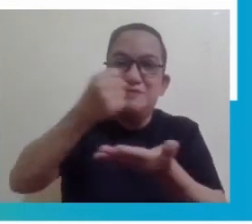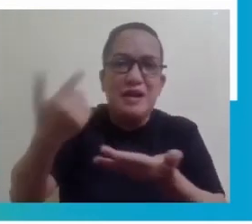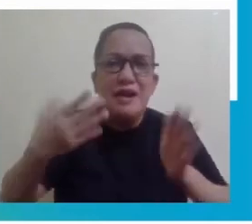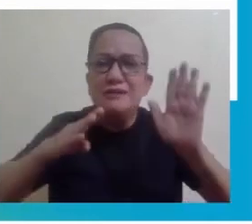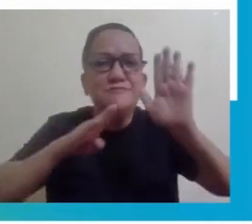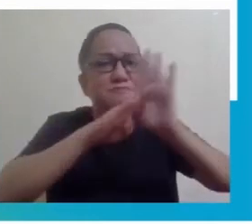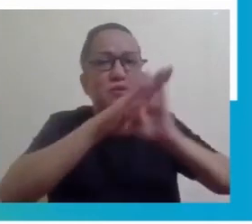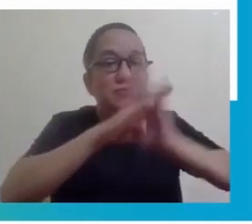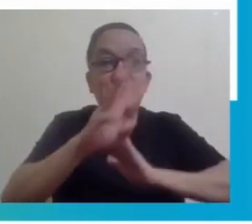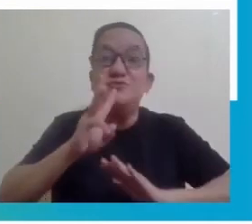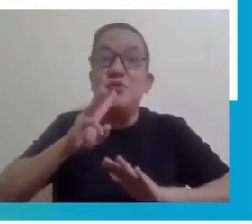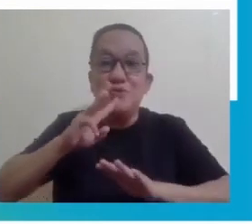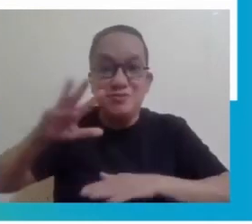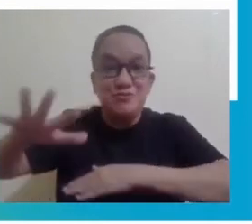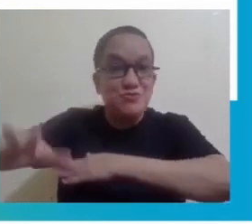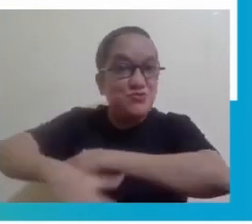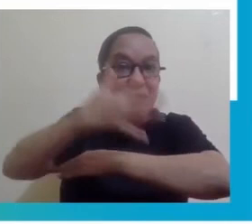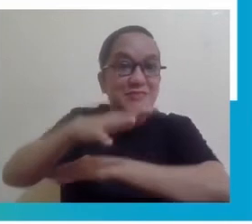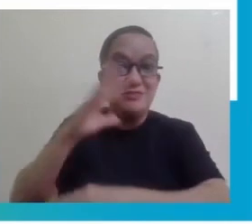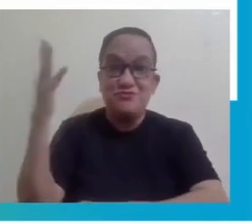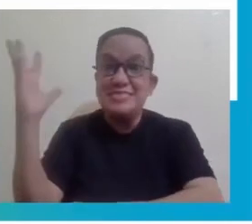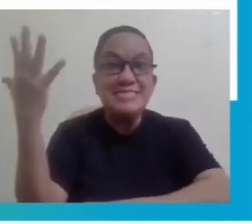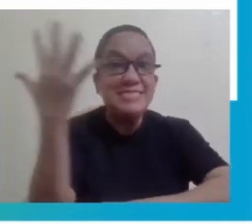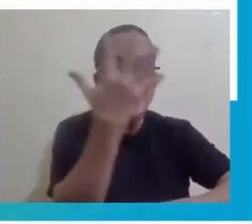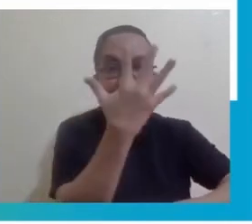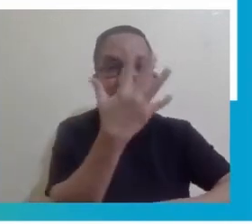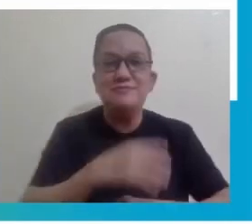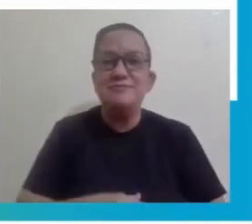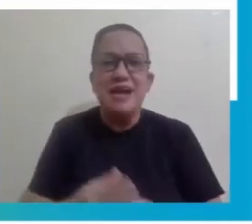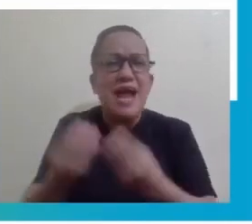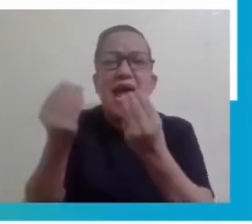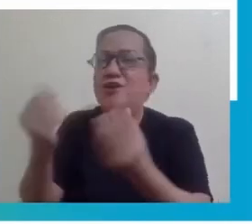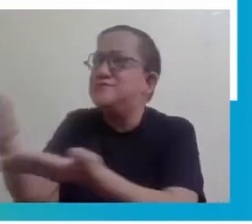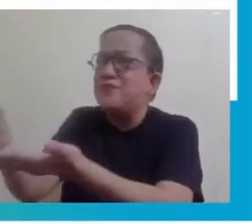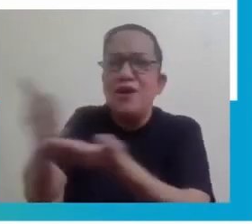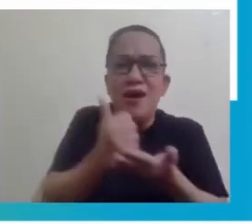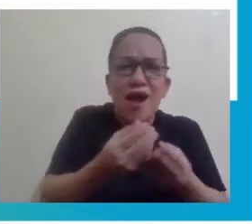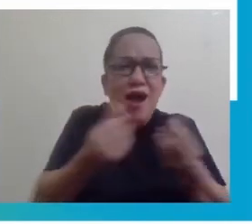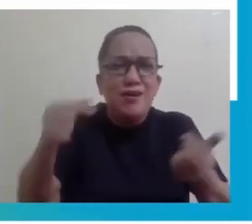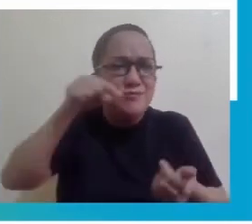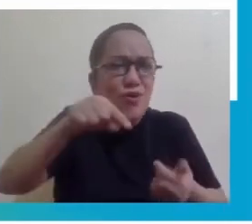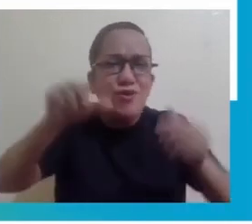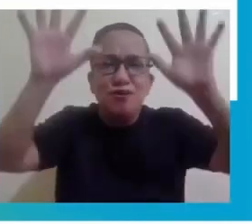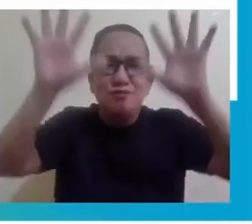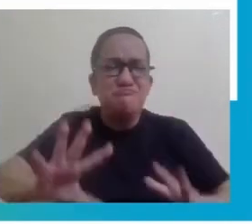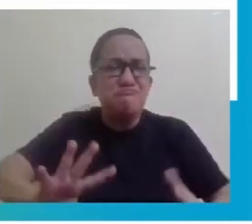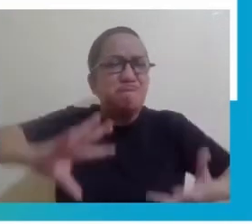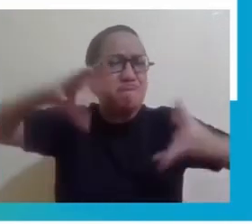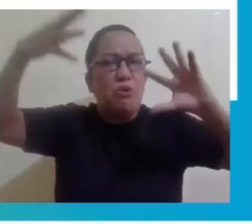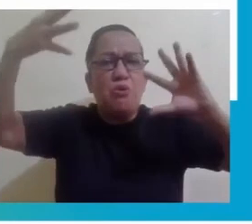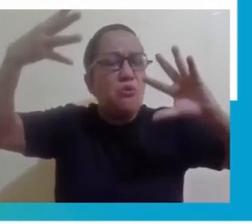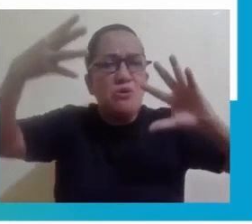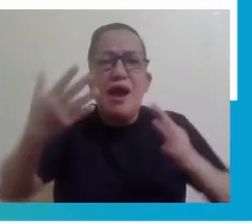much more aggressive in addressing the causes and impacts of climate change and nature loss? For example, will you